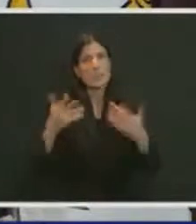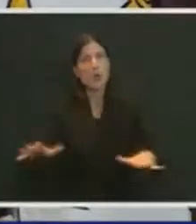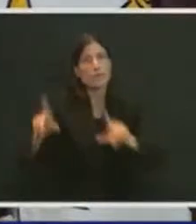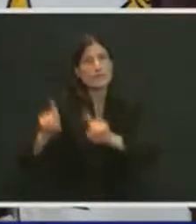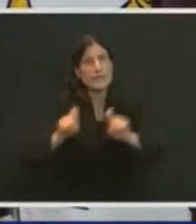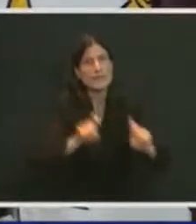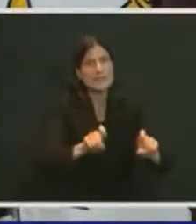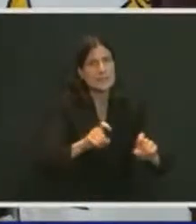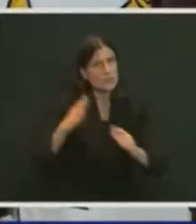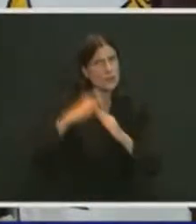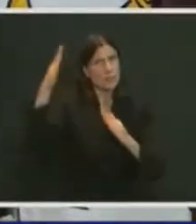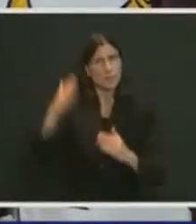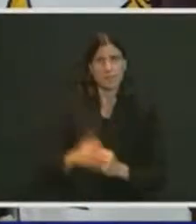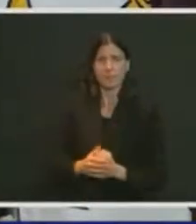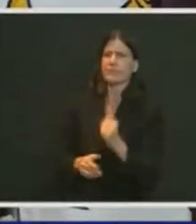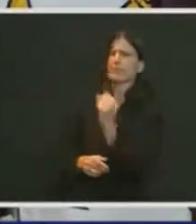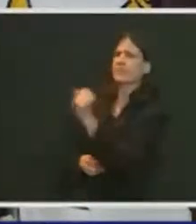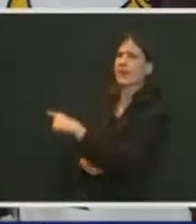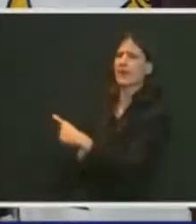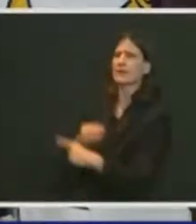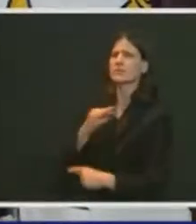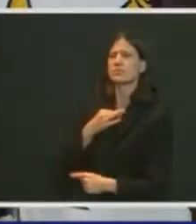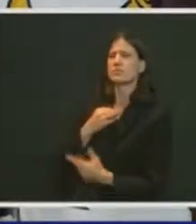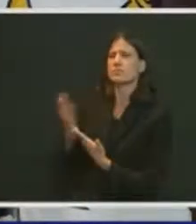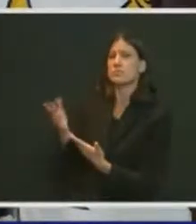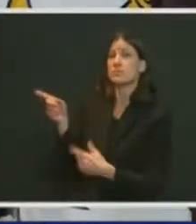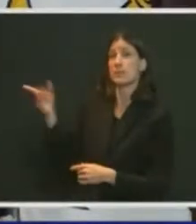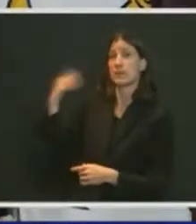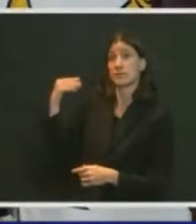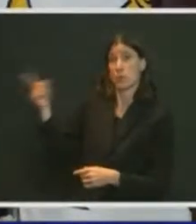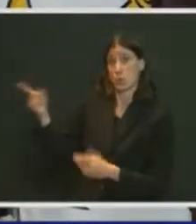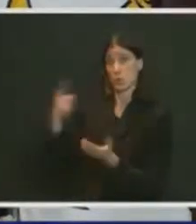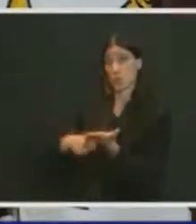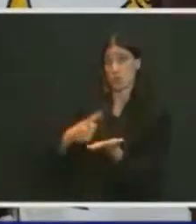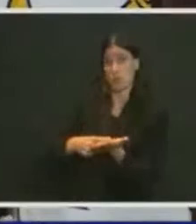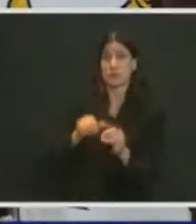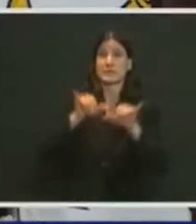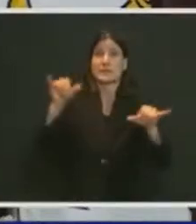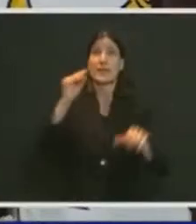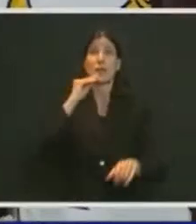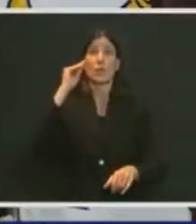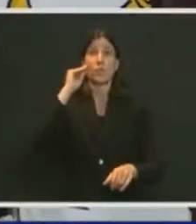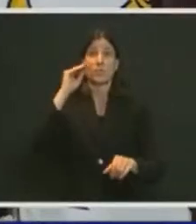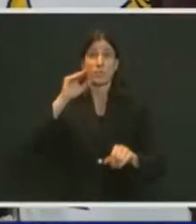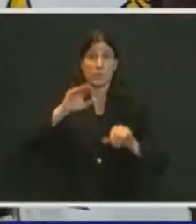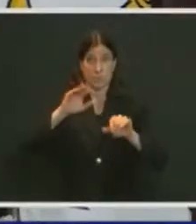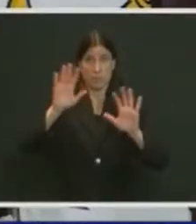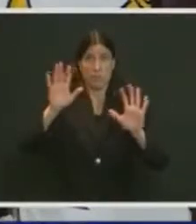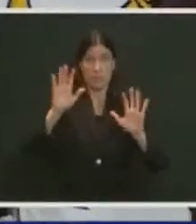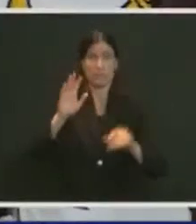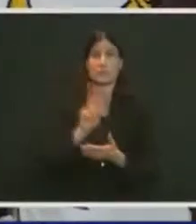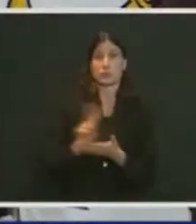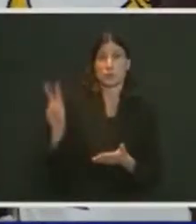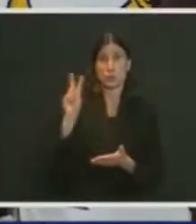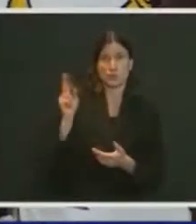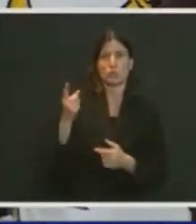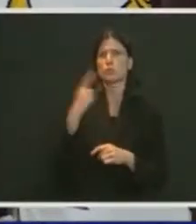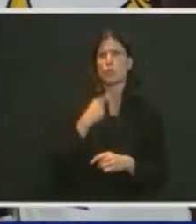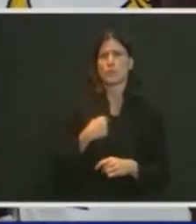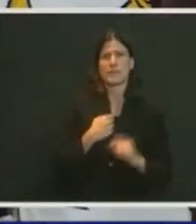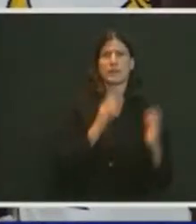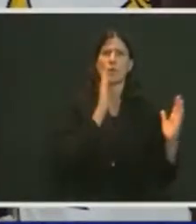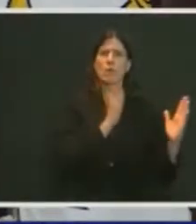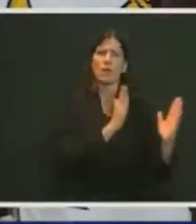the stay-at-home order and we were looking at 2 weeks potentially, go to another phase, and now? So clearly, in my own mind, I